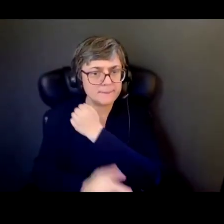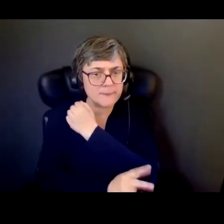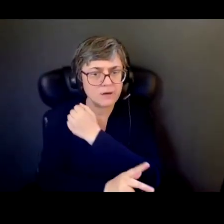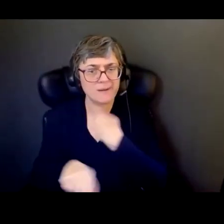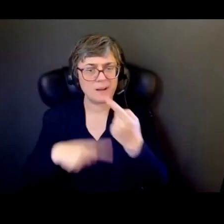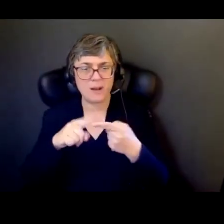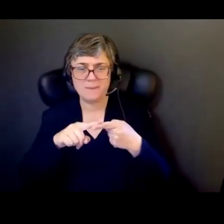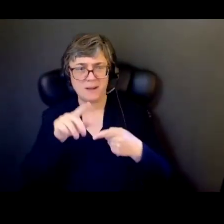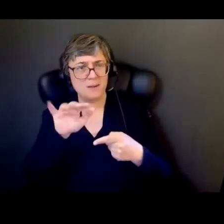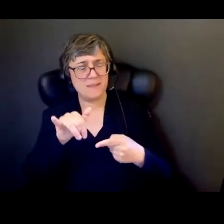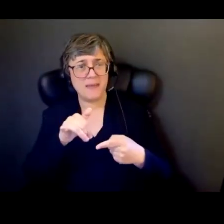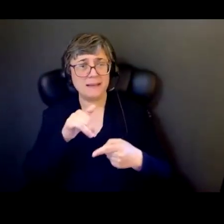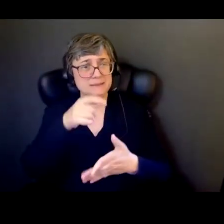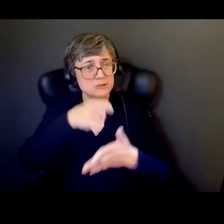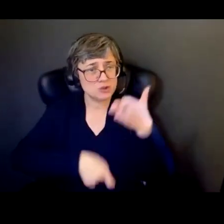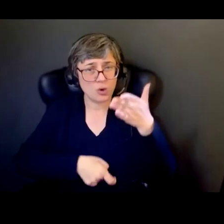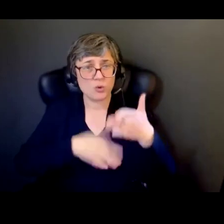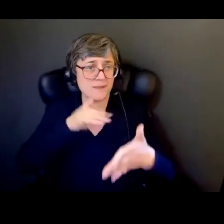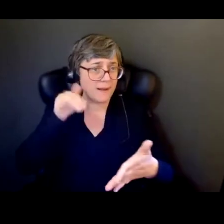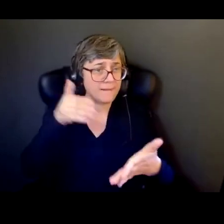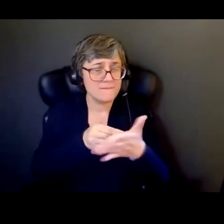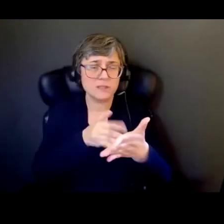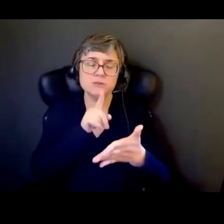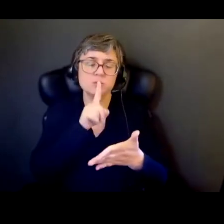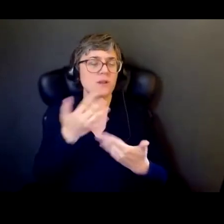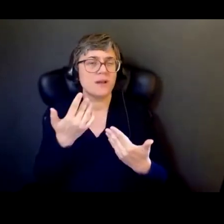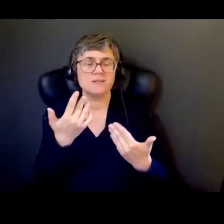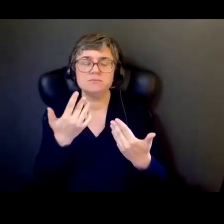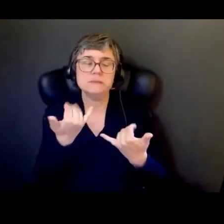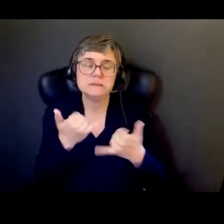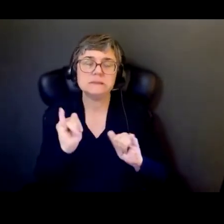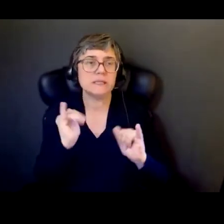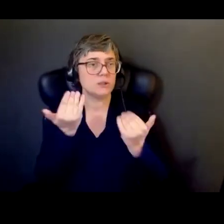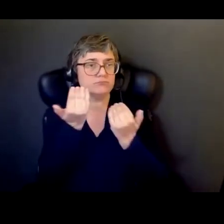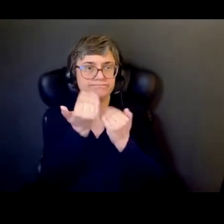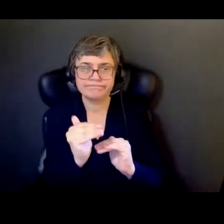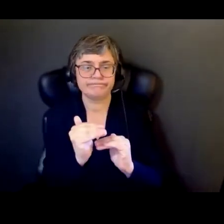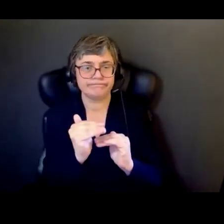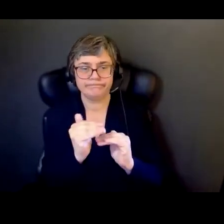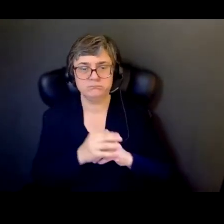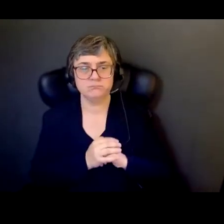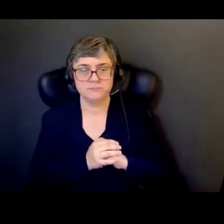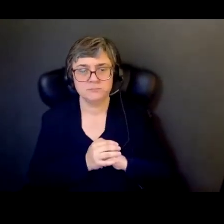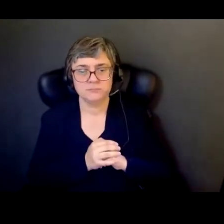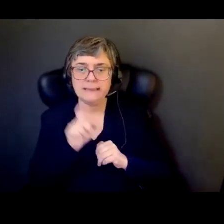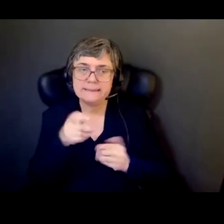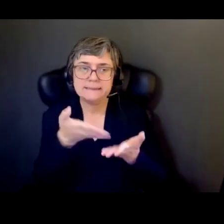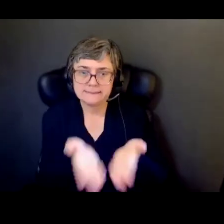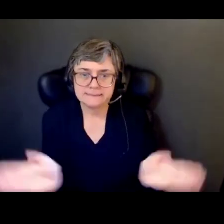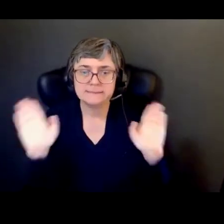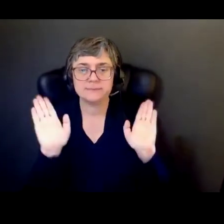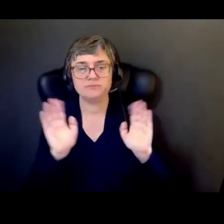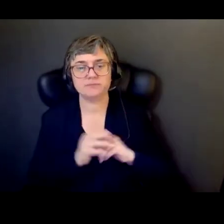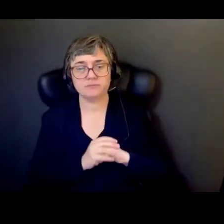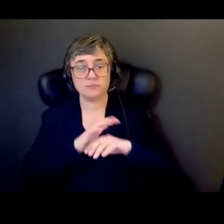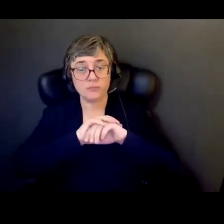dependence. Now, our committee, during clause by clause consideration, MP Elizabeth